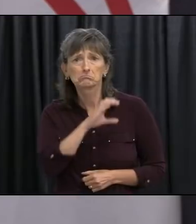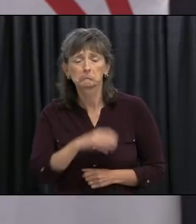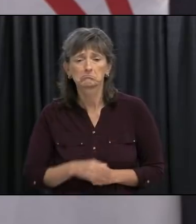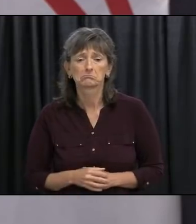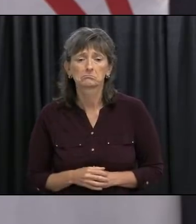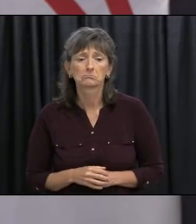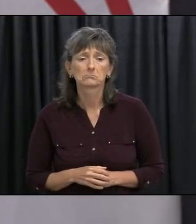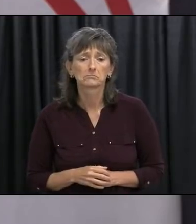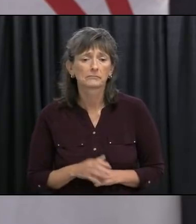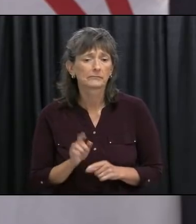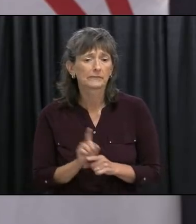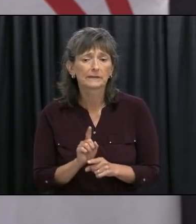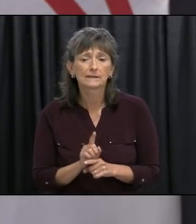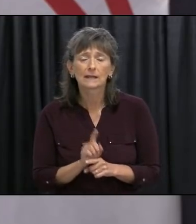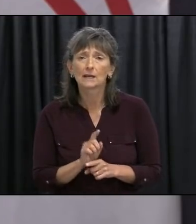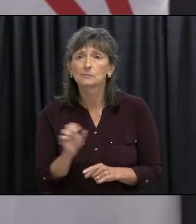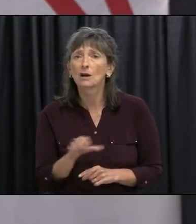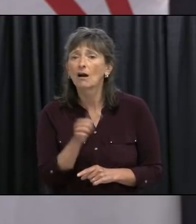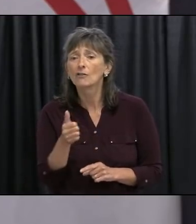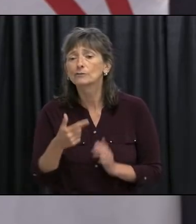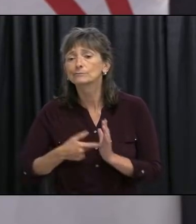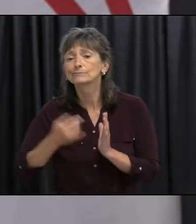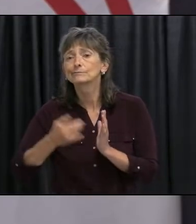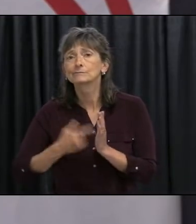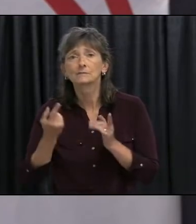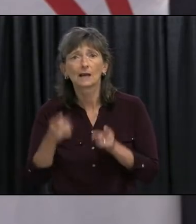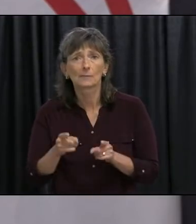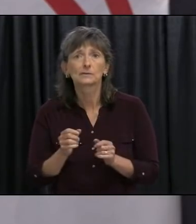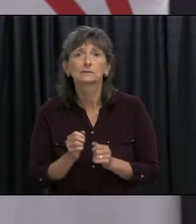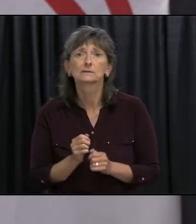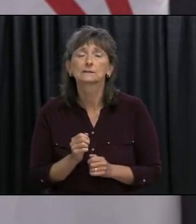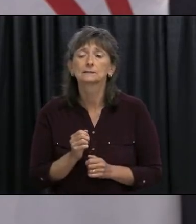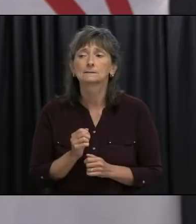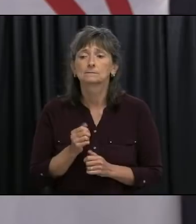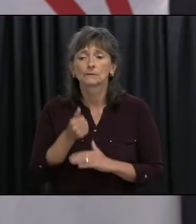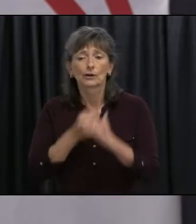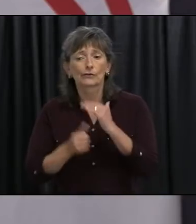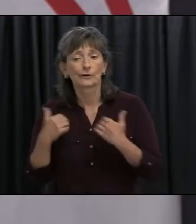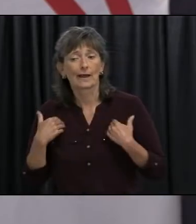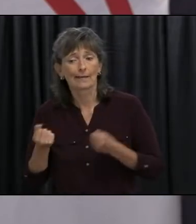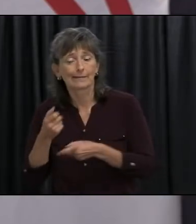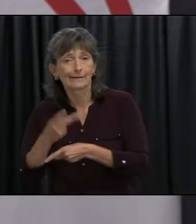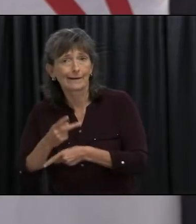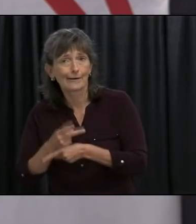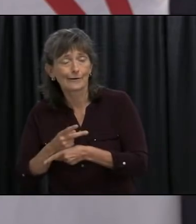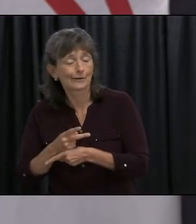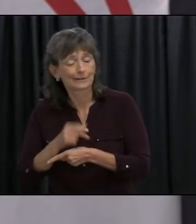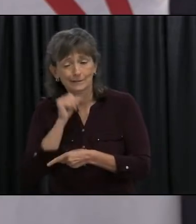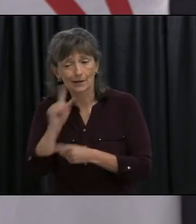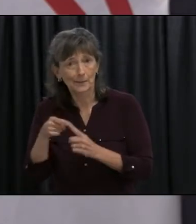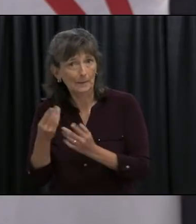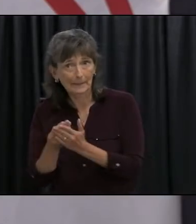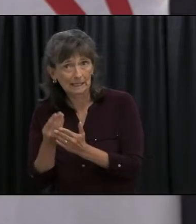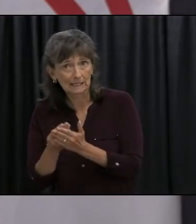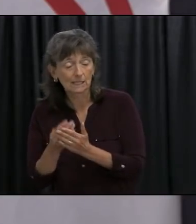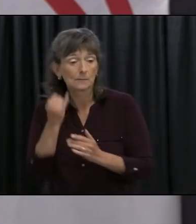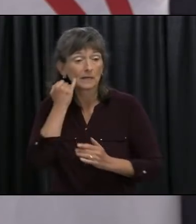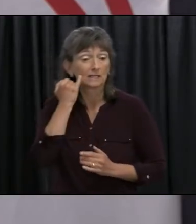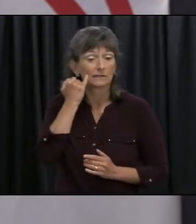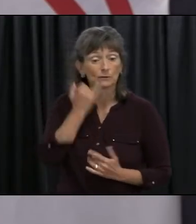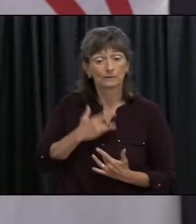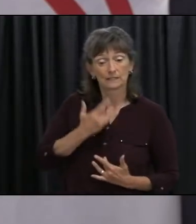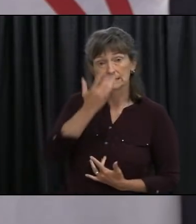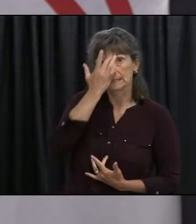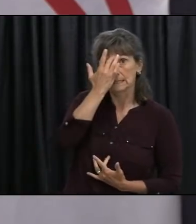with other things that would happen from time to time within our healthcare system. Is not about affordability. If you have the symptoms, you